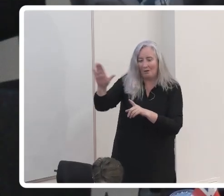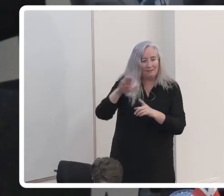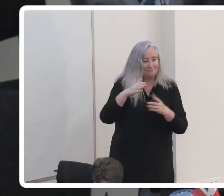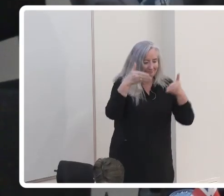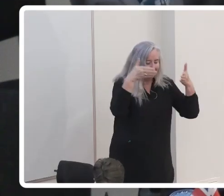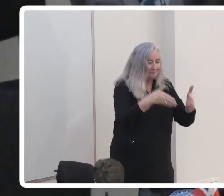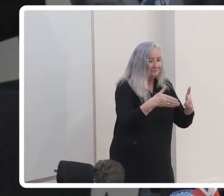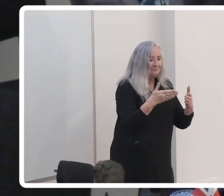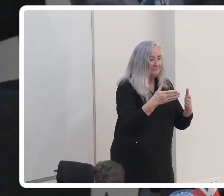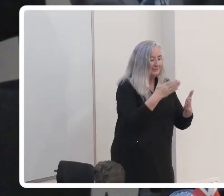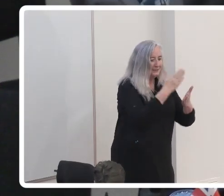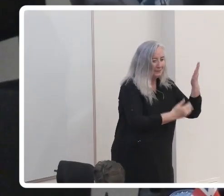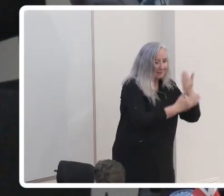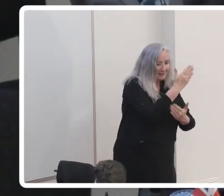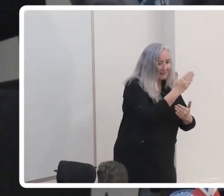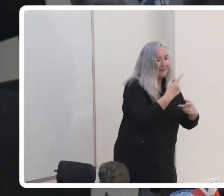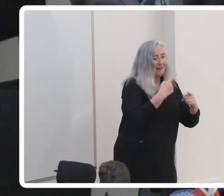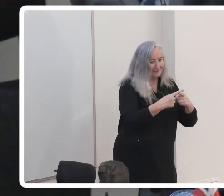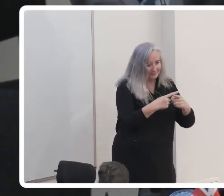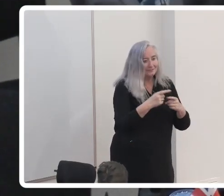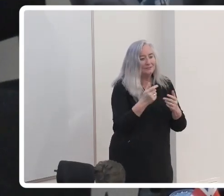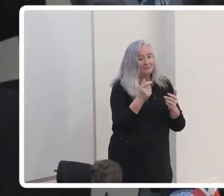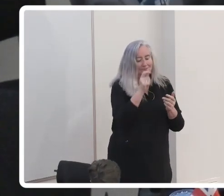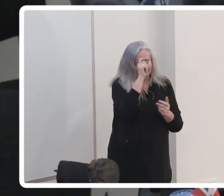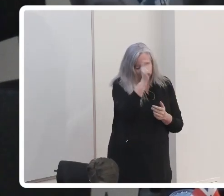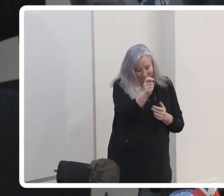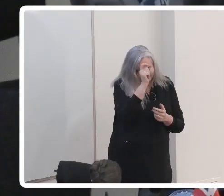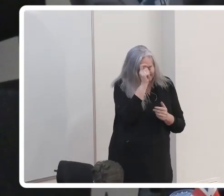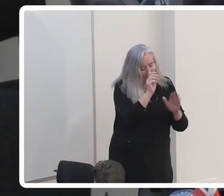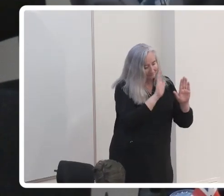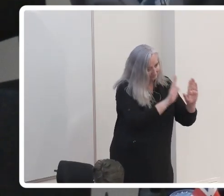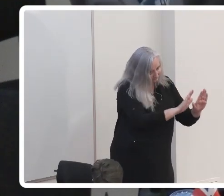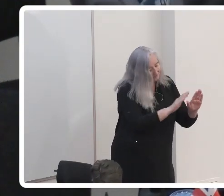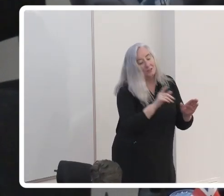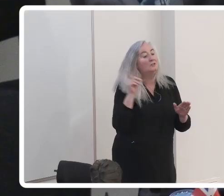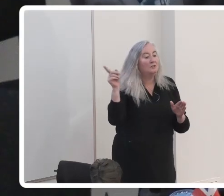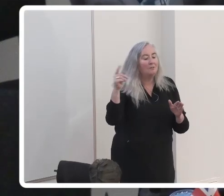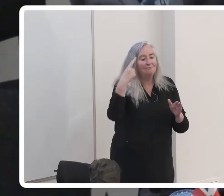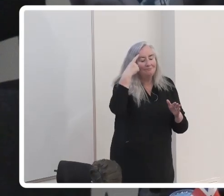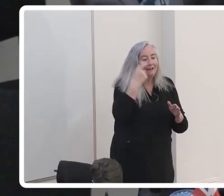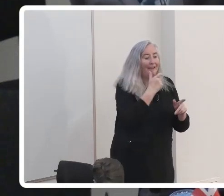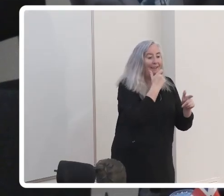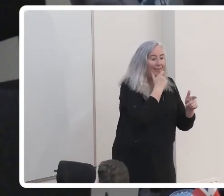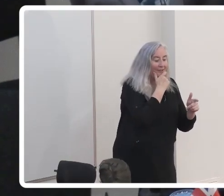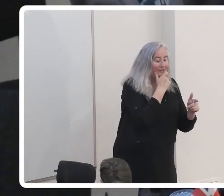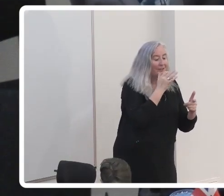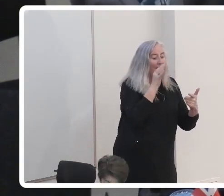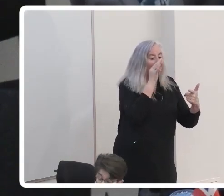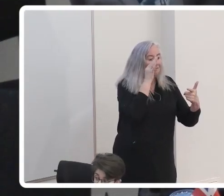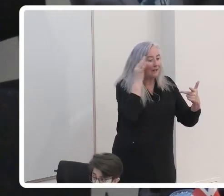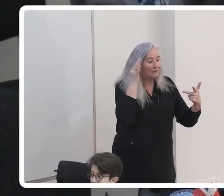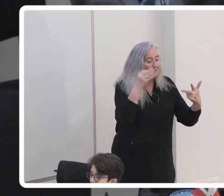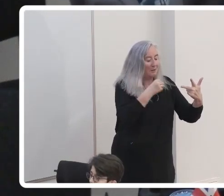and intersectional justice. And her academic and advocacy work has gained media attention in English, French, Polish, Czech,